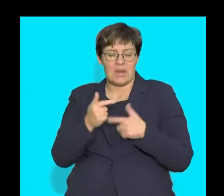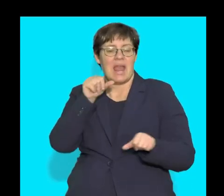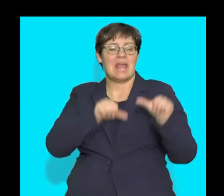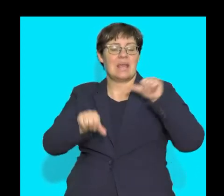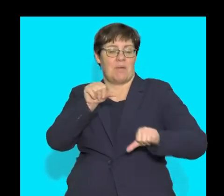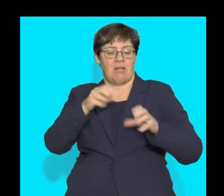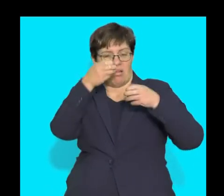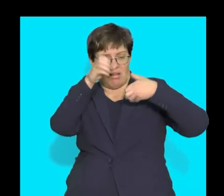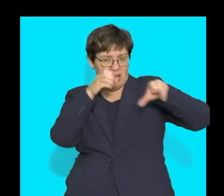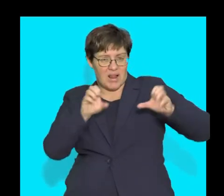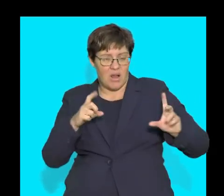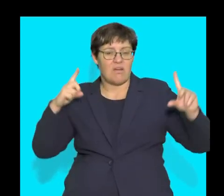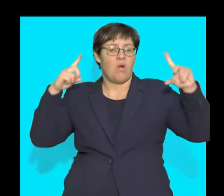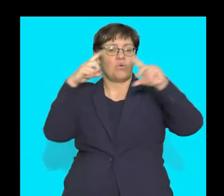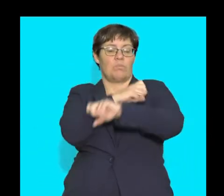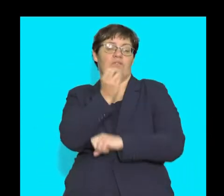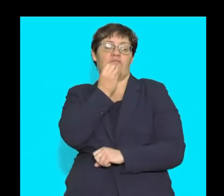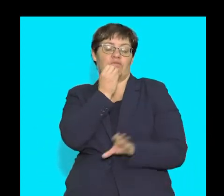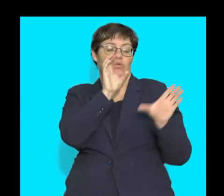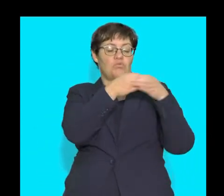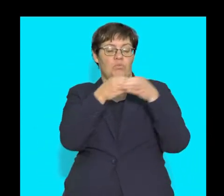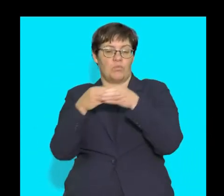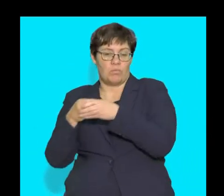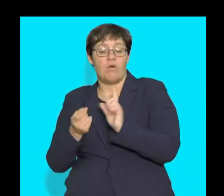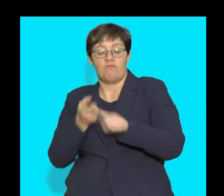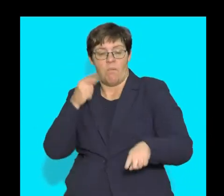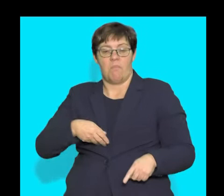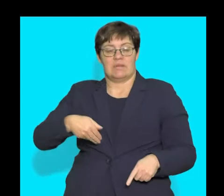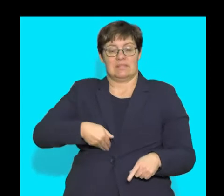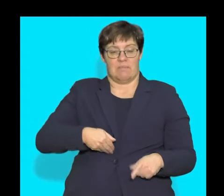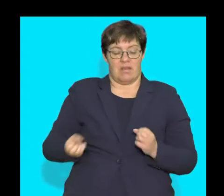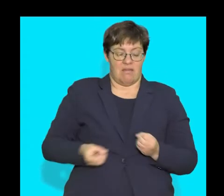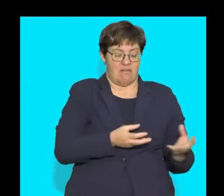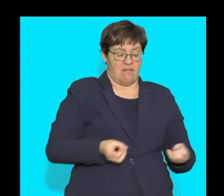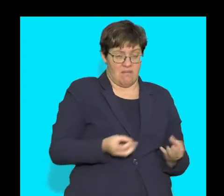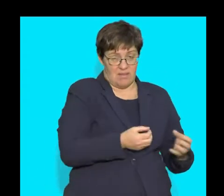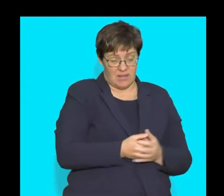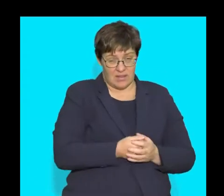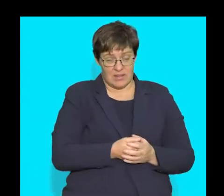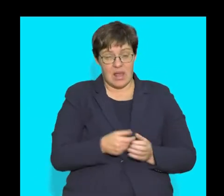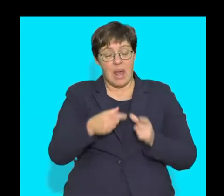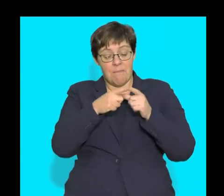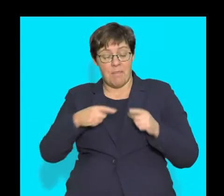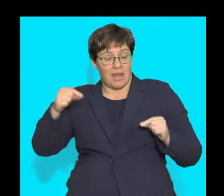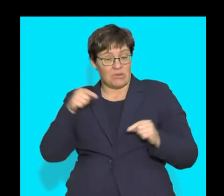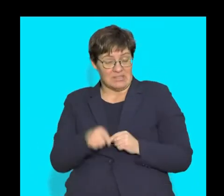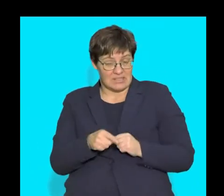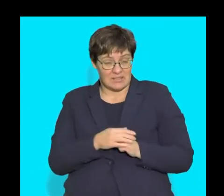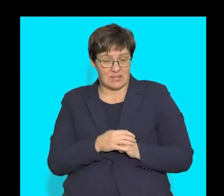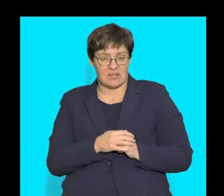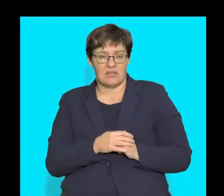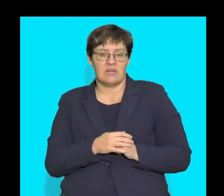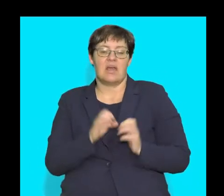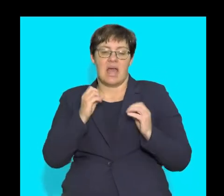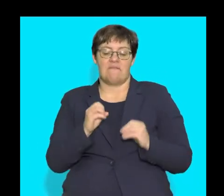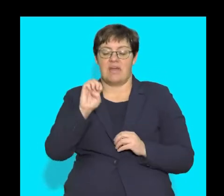chemical breakdown of the complex food groups that are coming in from the stomach. We also know that the pancreas,